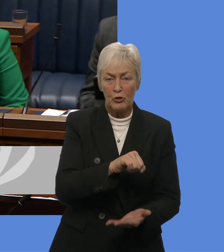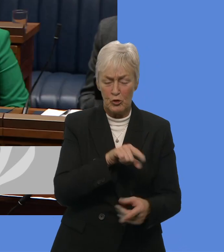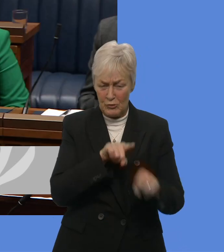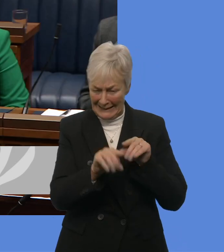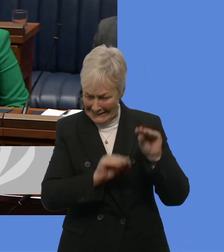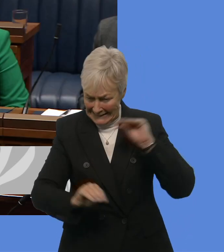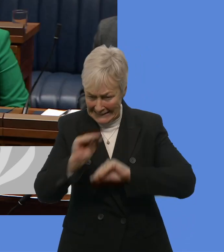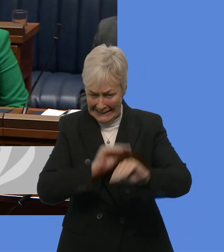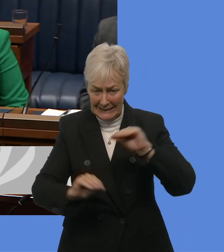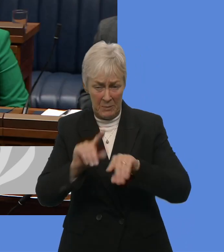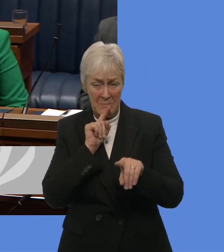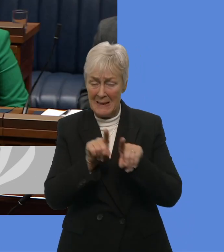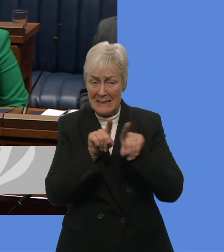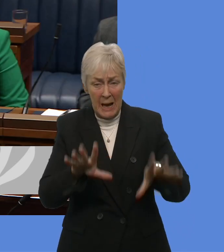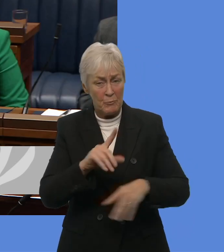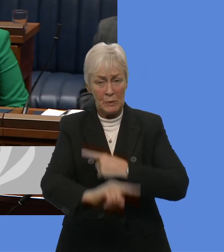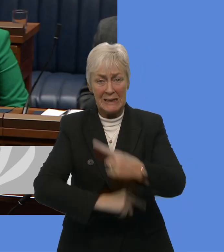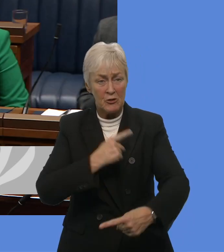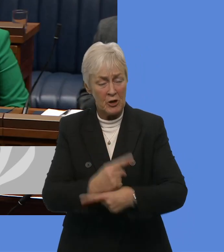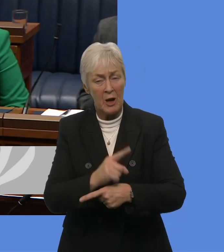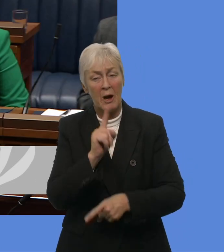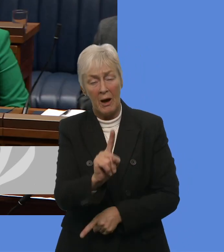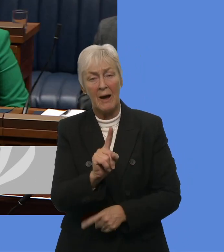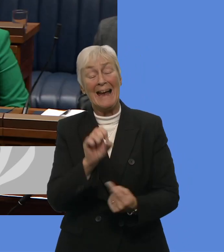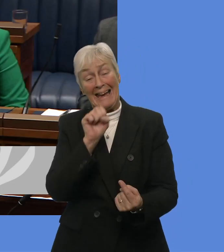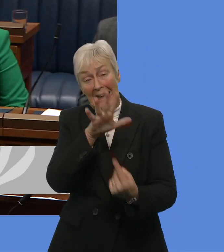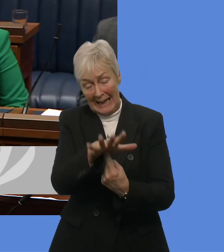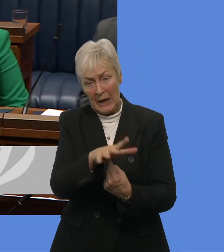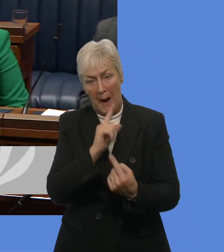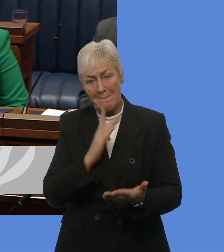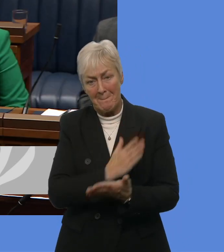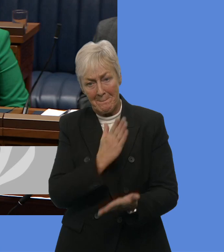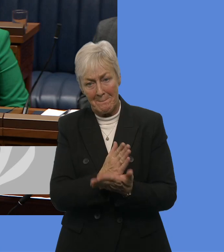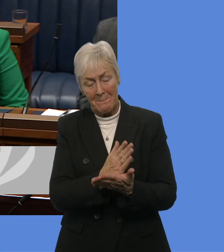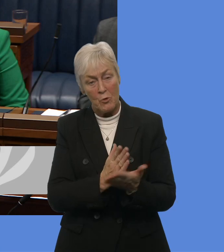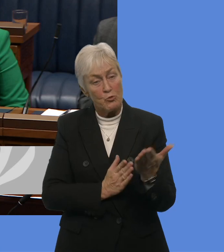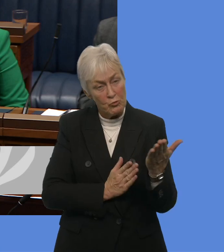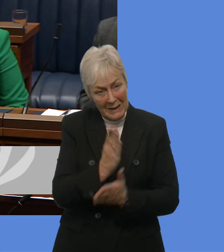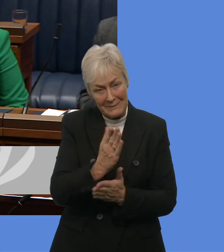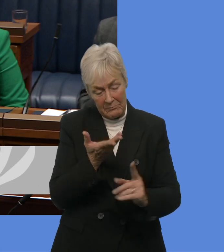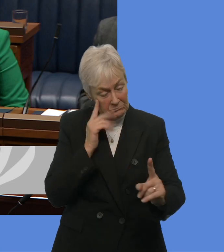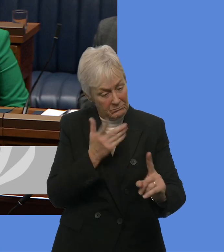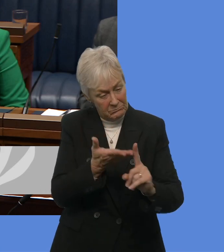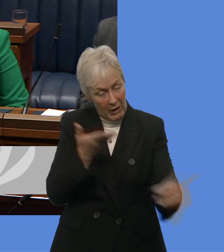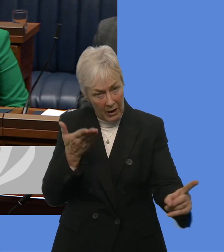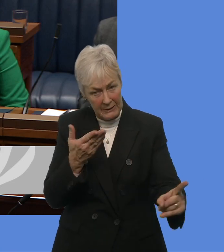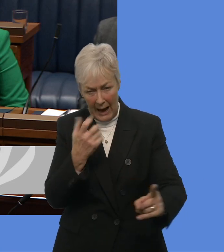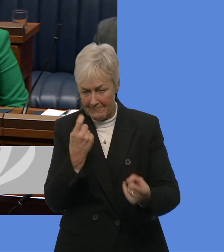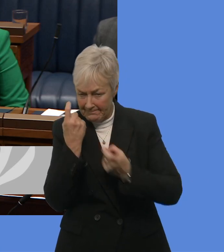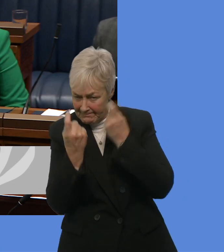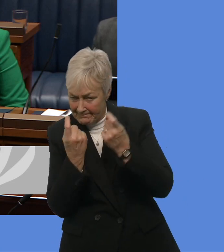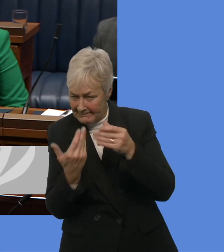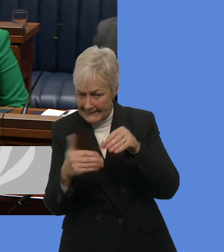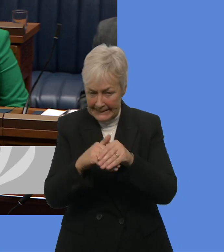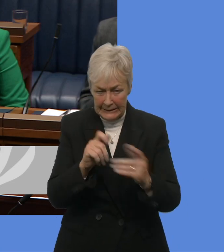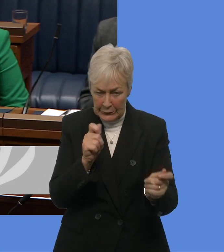that is likely to be the same into next year. But the key thing is that we set realistic targets, but targets that have some aspiration about them,